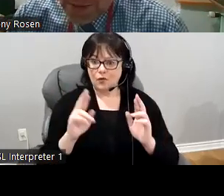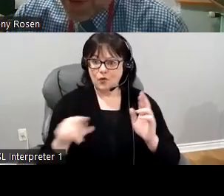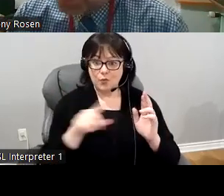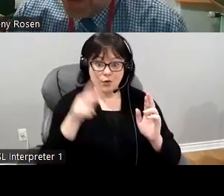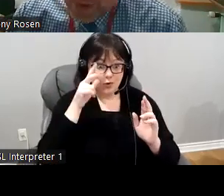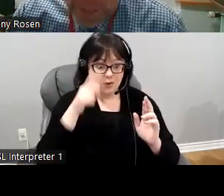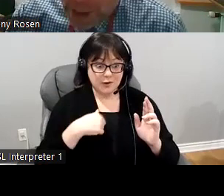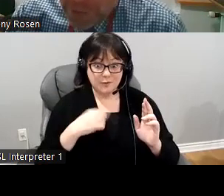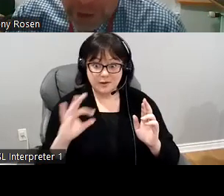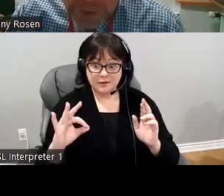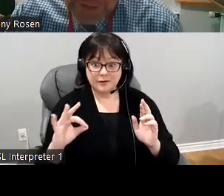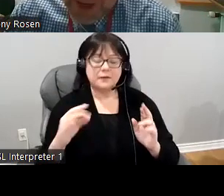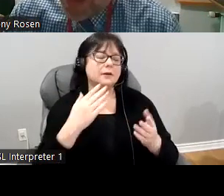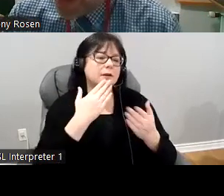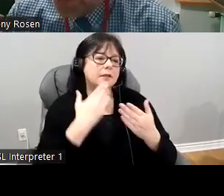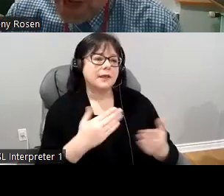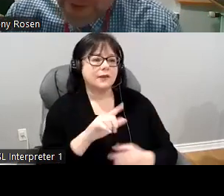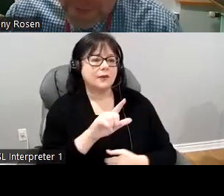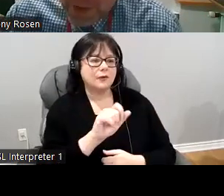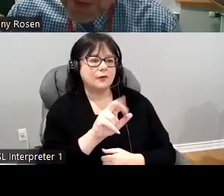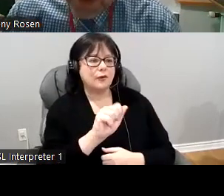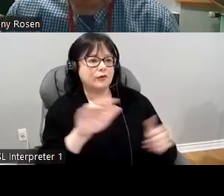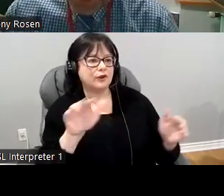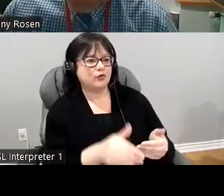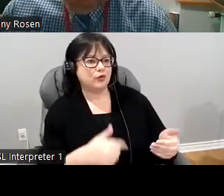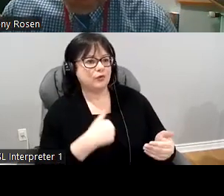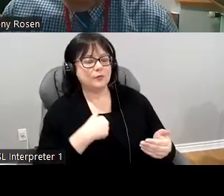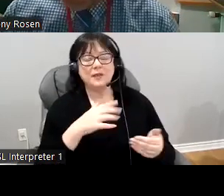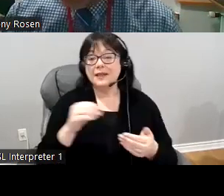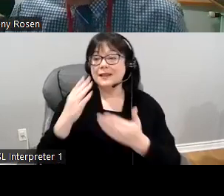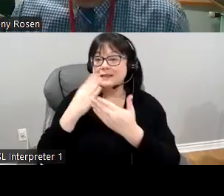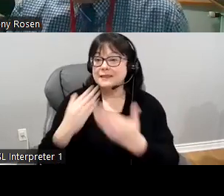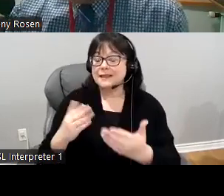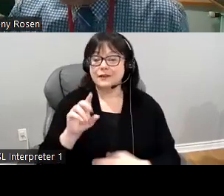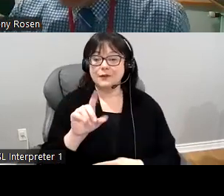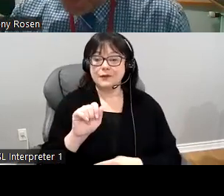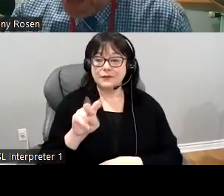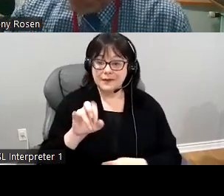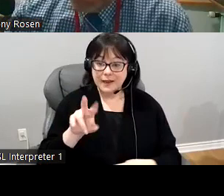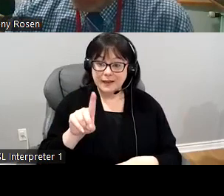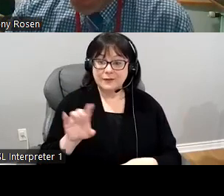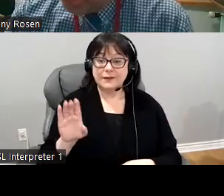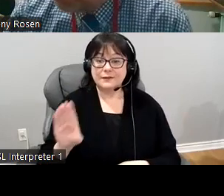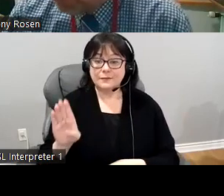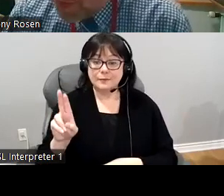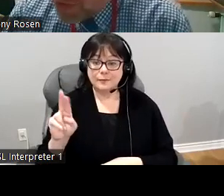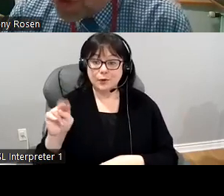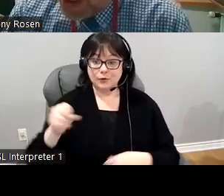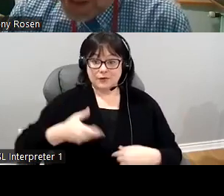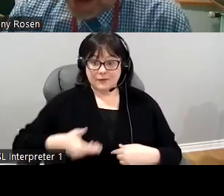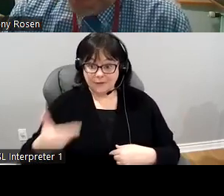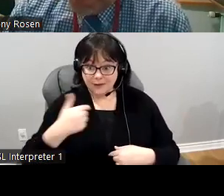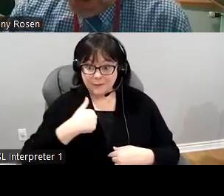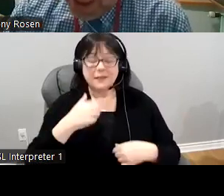As Laura said, Laura, thank you for introducing me, and thank you to David Burns for inviting me, and for Rianne, and for the entire Elder